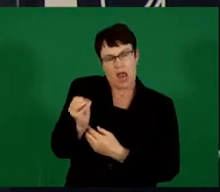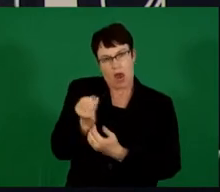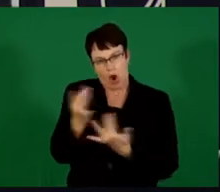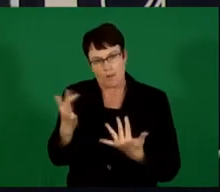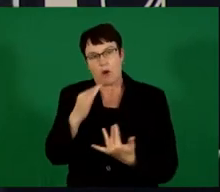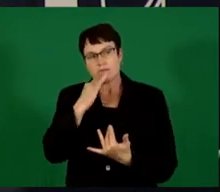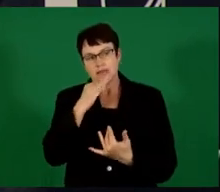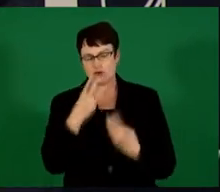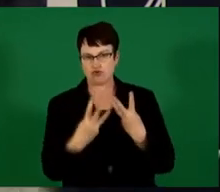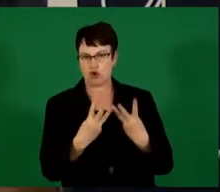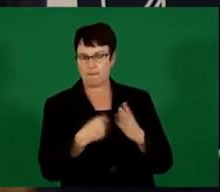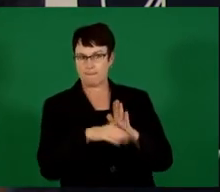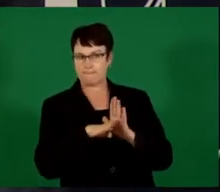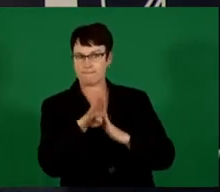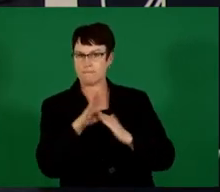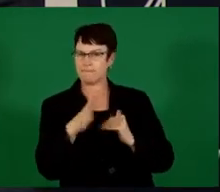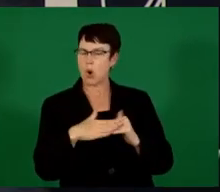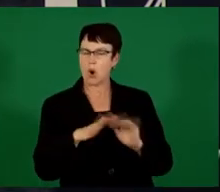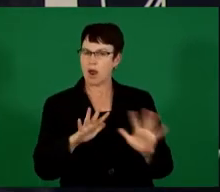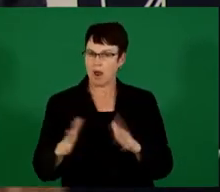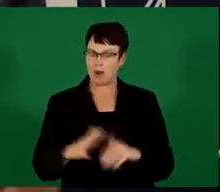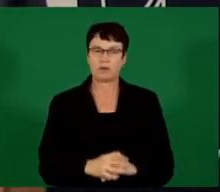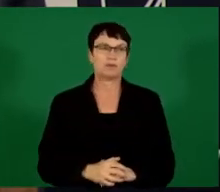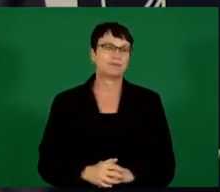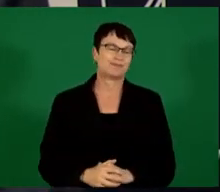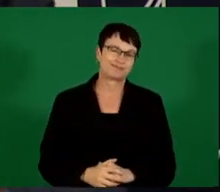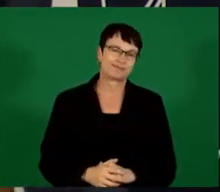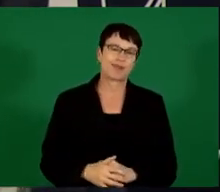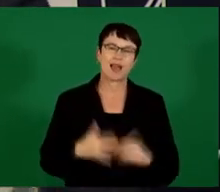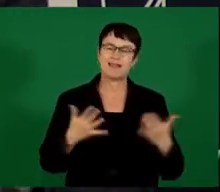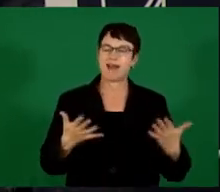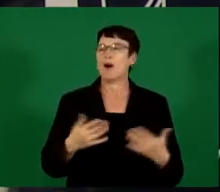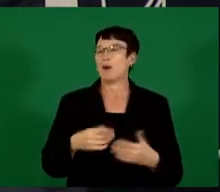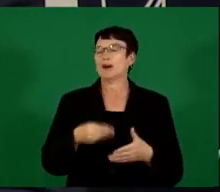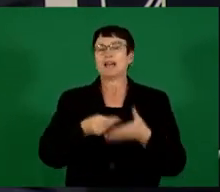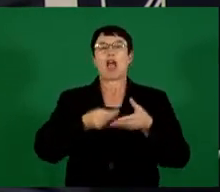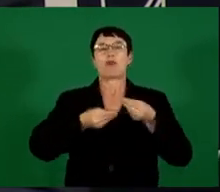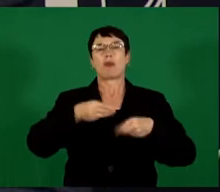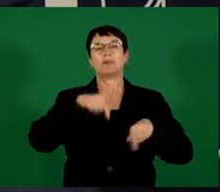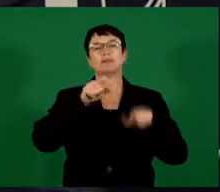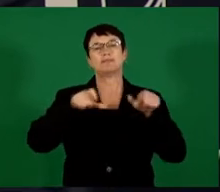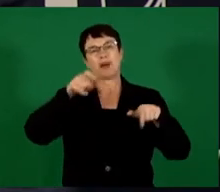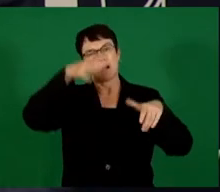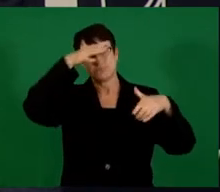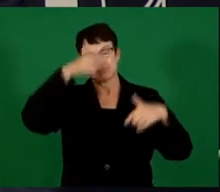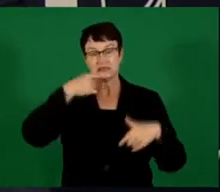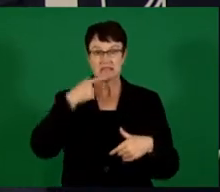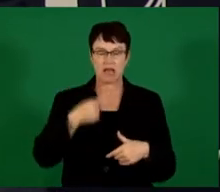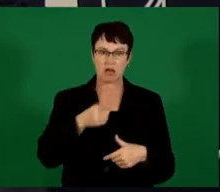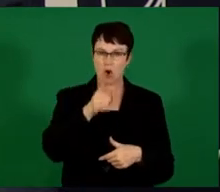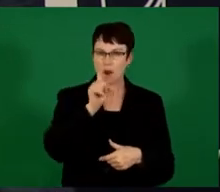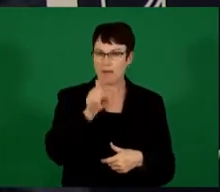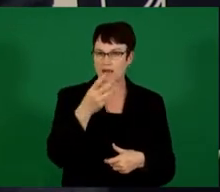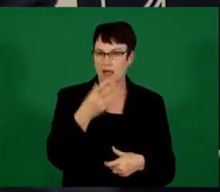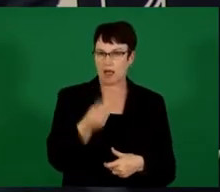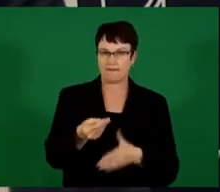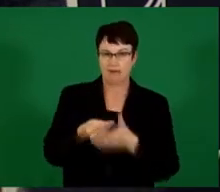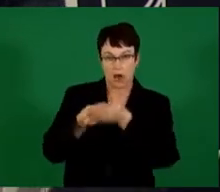Economists start off with what is the growth employment elasticity? How much of economic growth do you need to create how much of